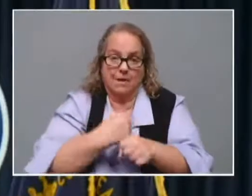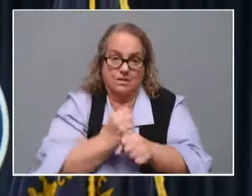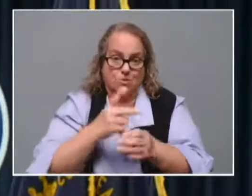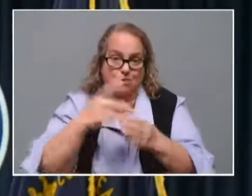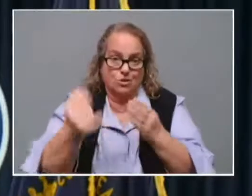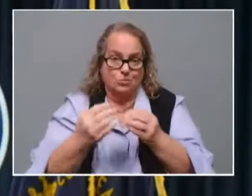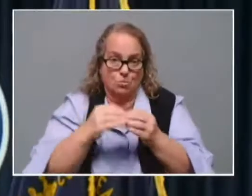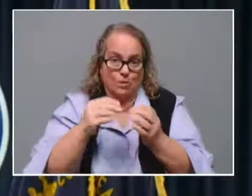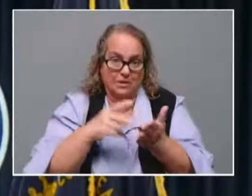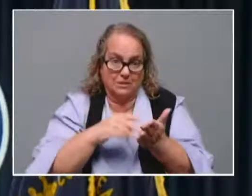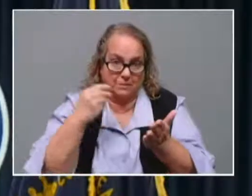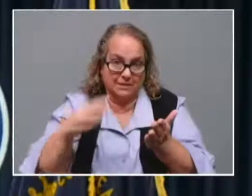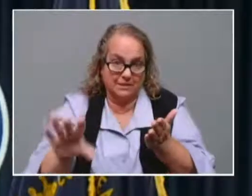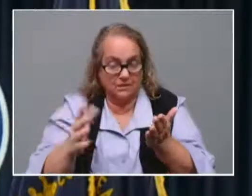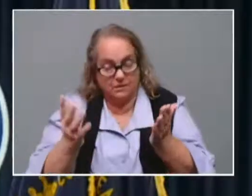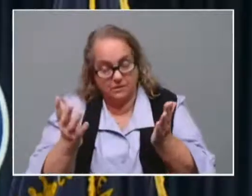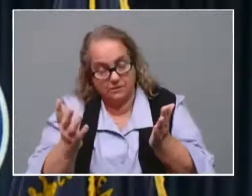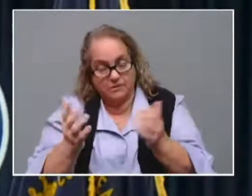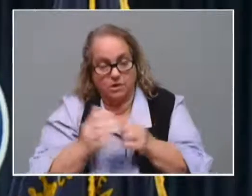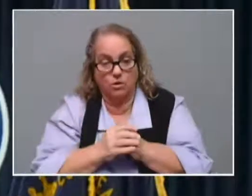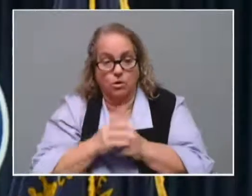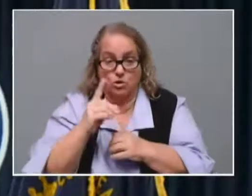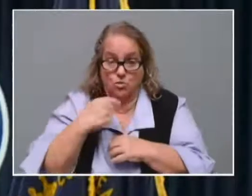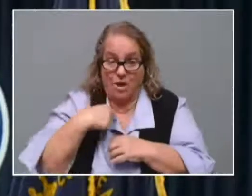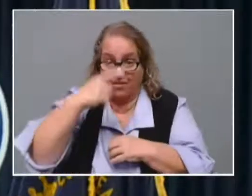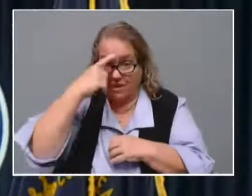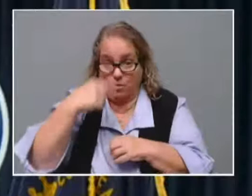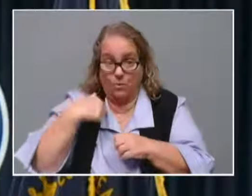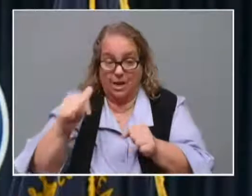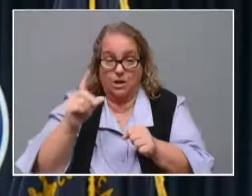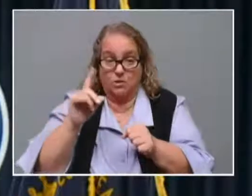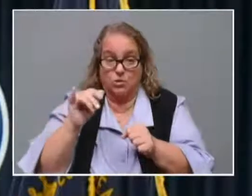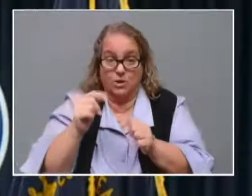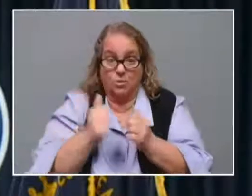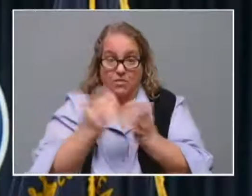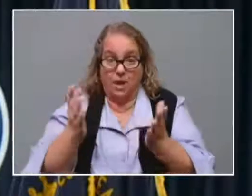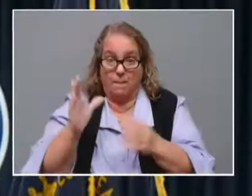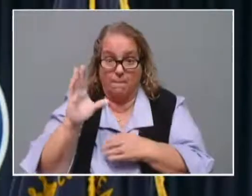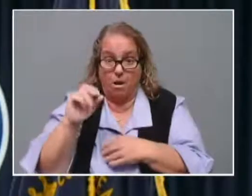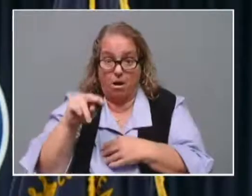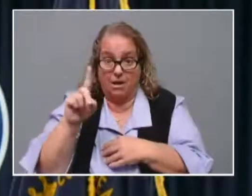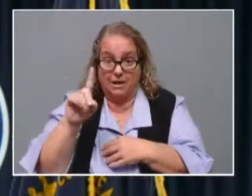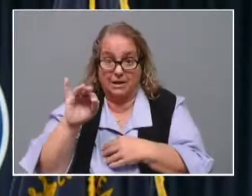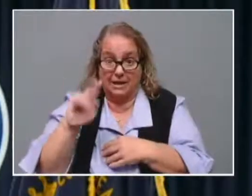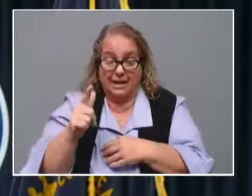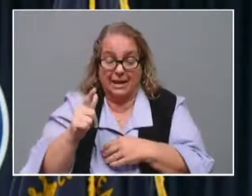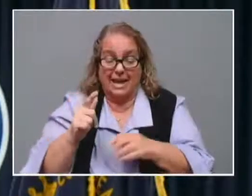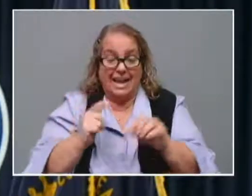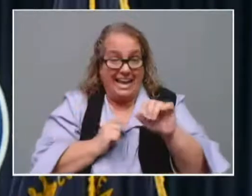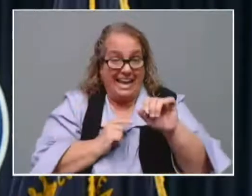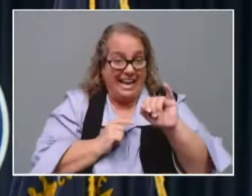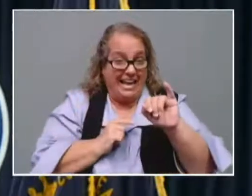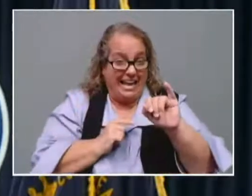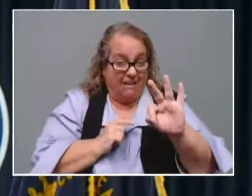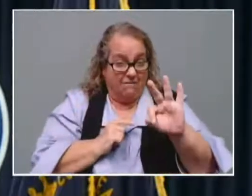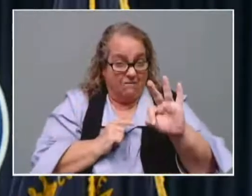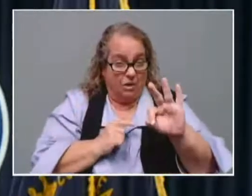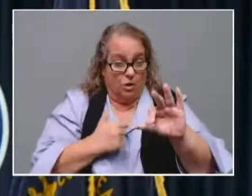worth it. So do I think we could do it without bonding? If we get the amount